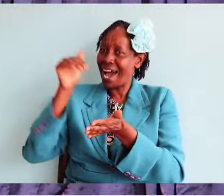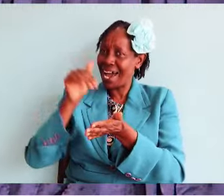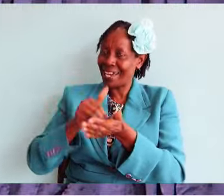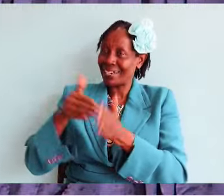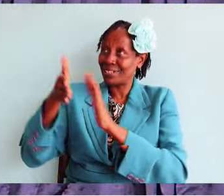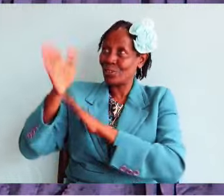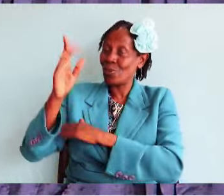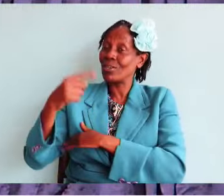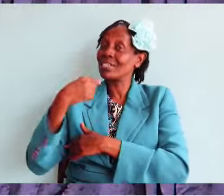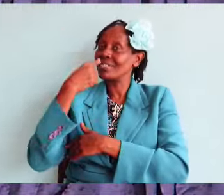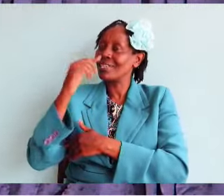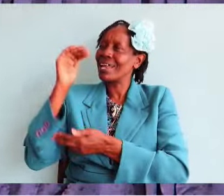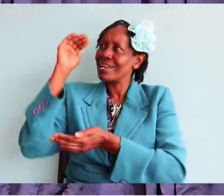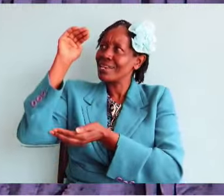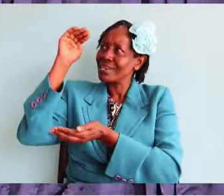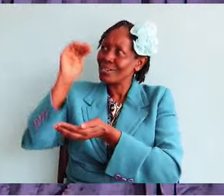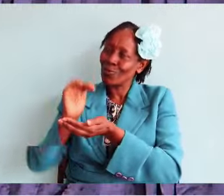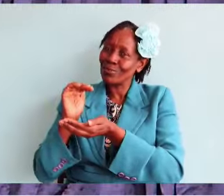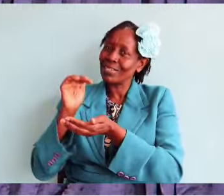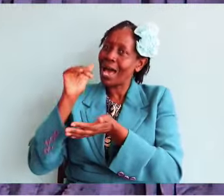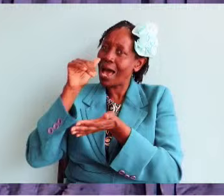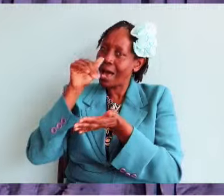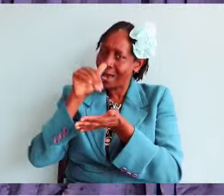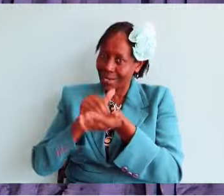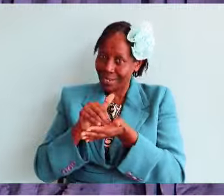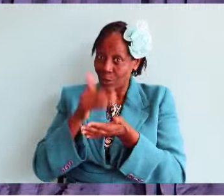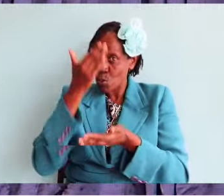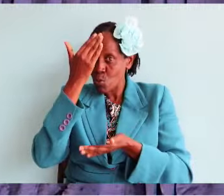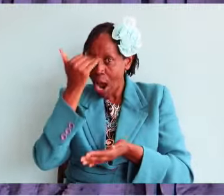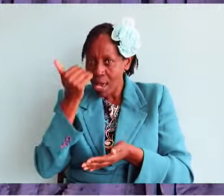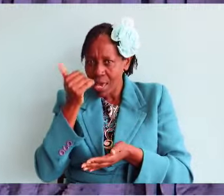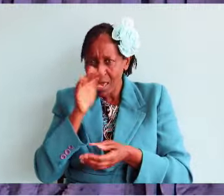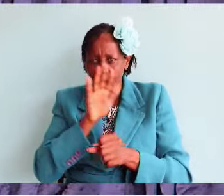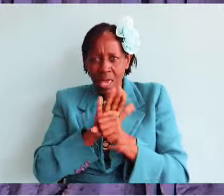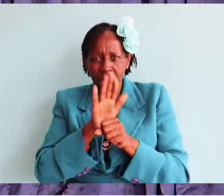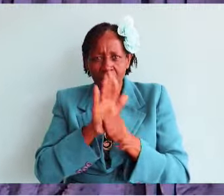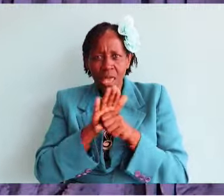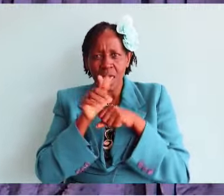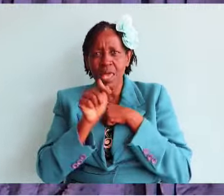number. He said this number is still too much for him to use.